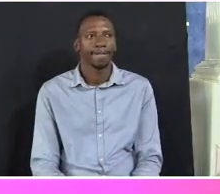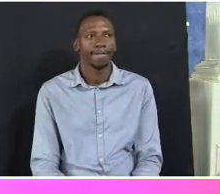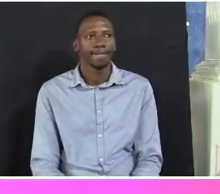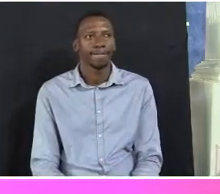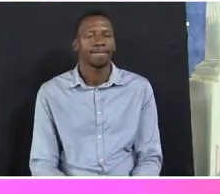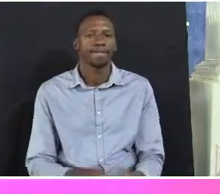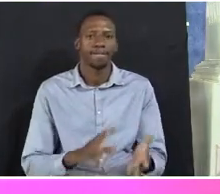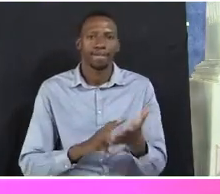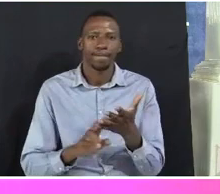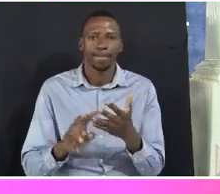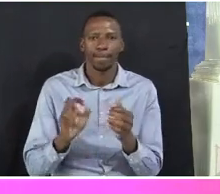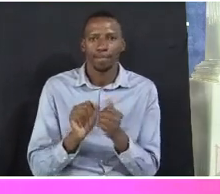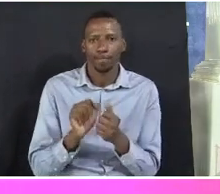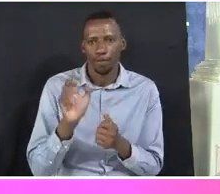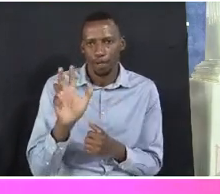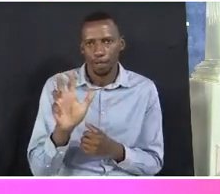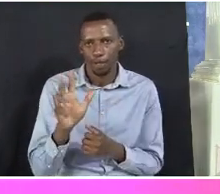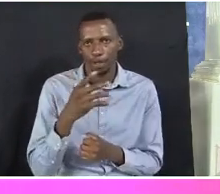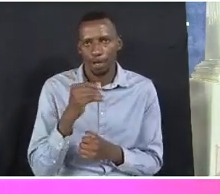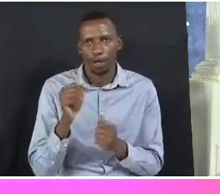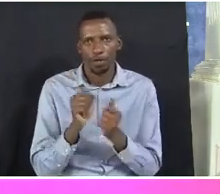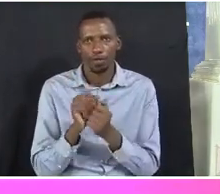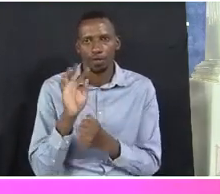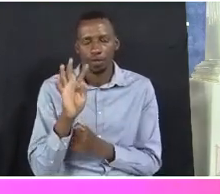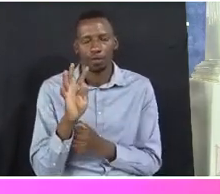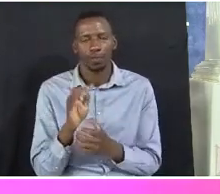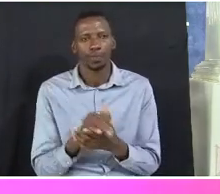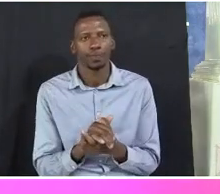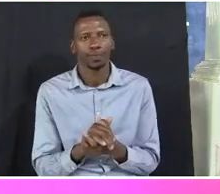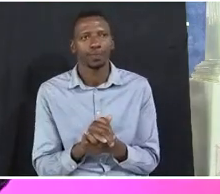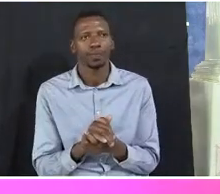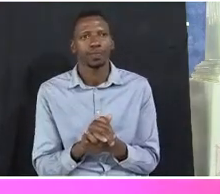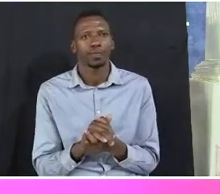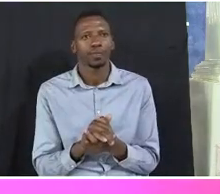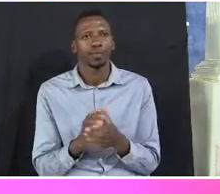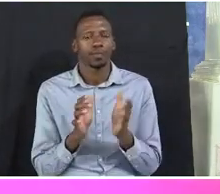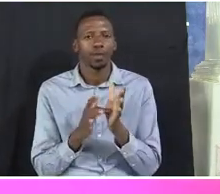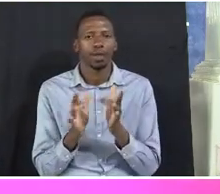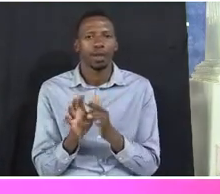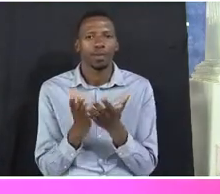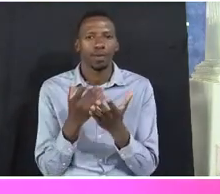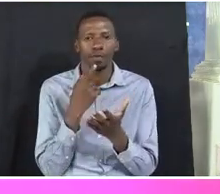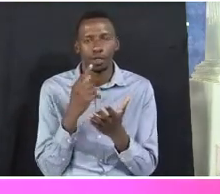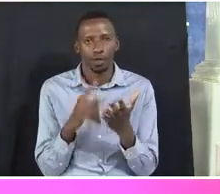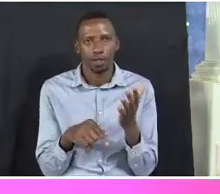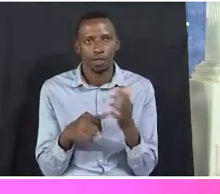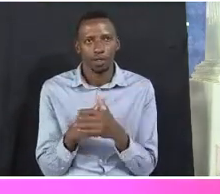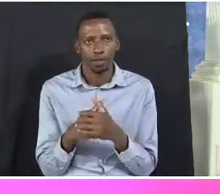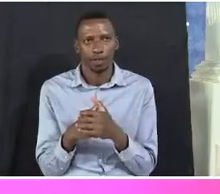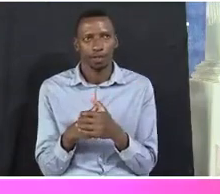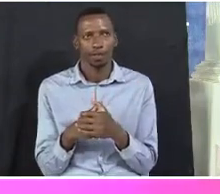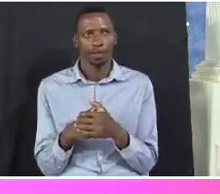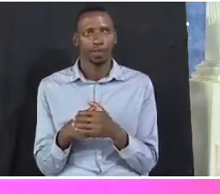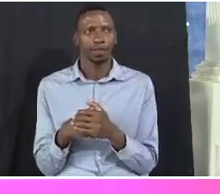23. Verses 13 and 14. The word of God says,